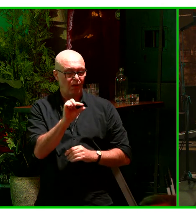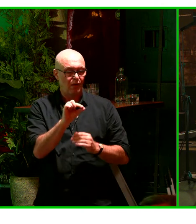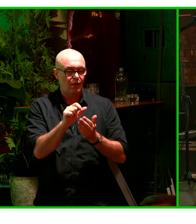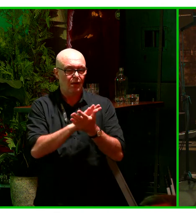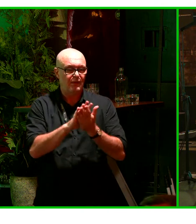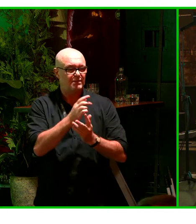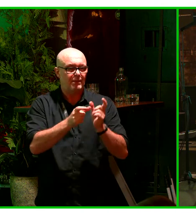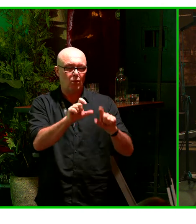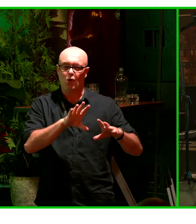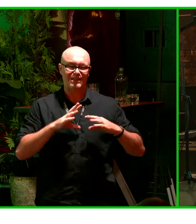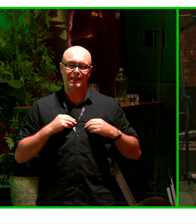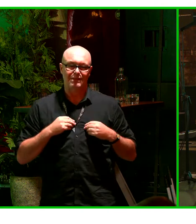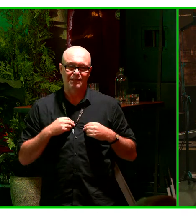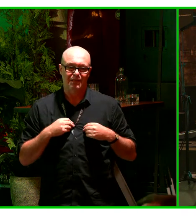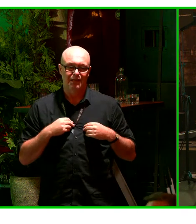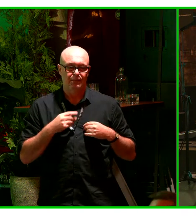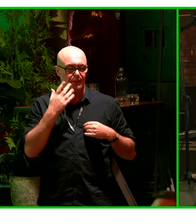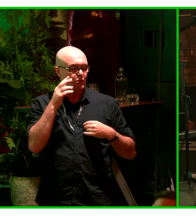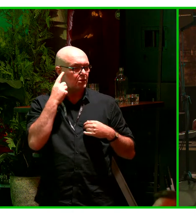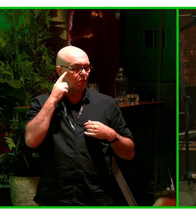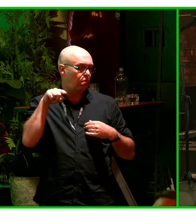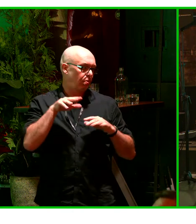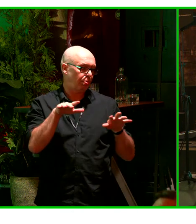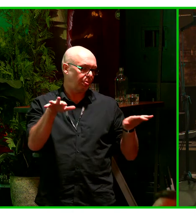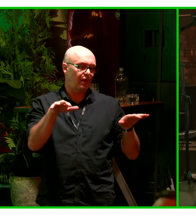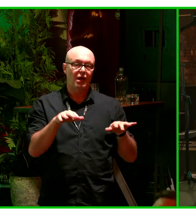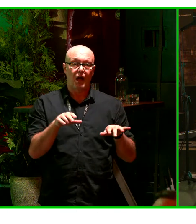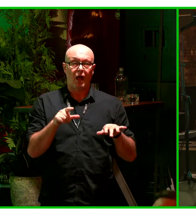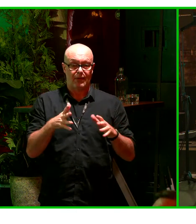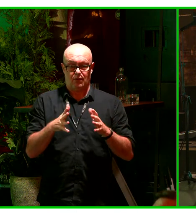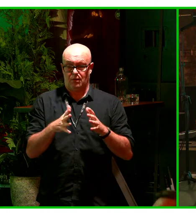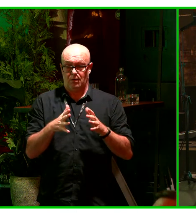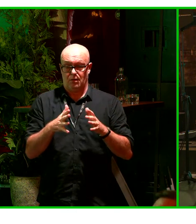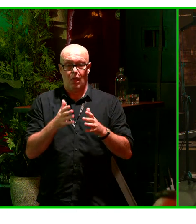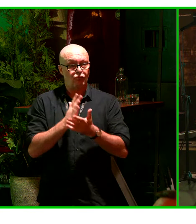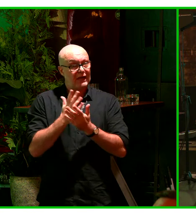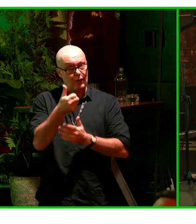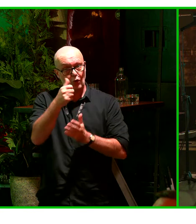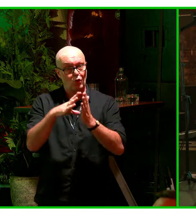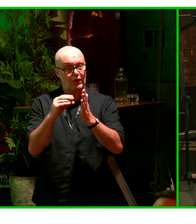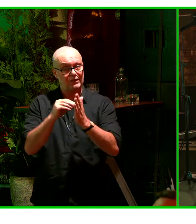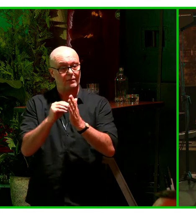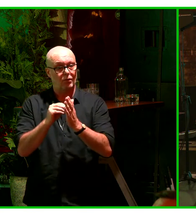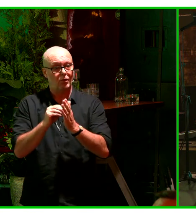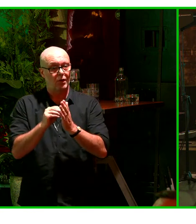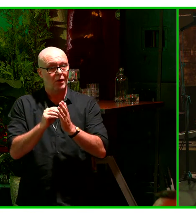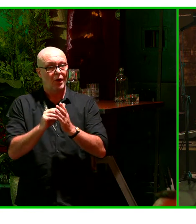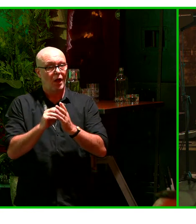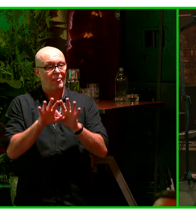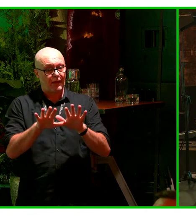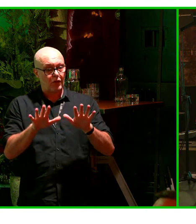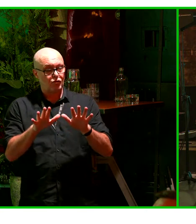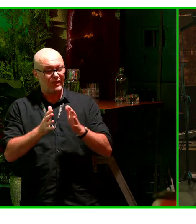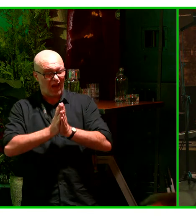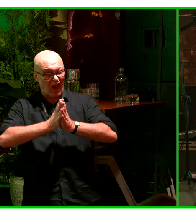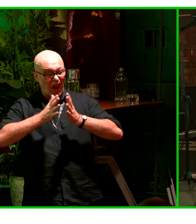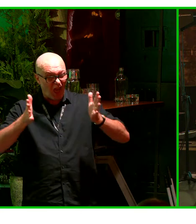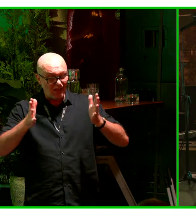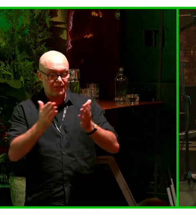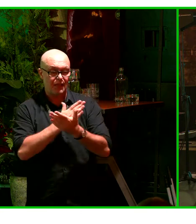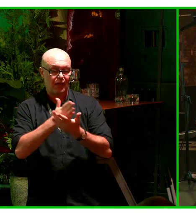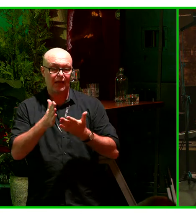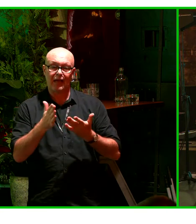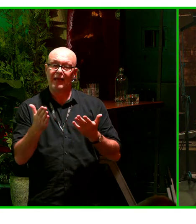very real example of this. The country's largest clean air zone is coming in. The first phase of it is coming in next year.